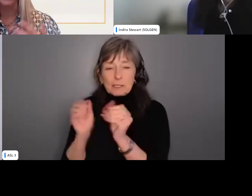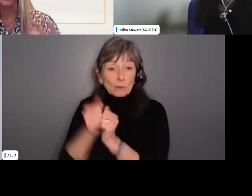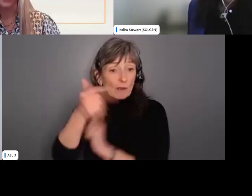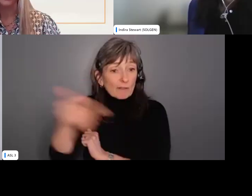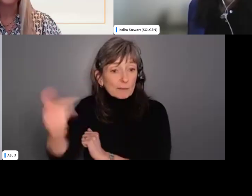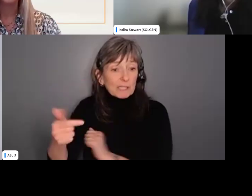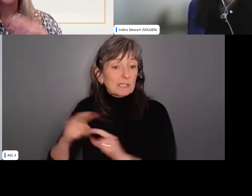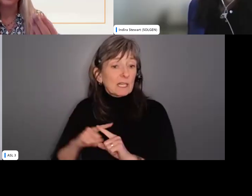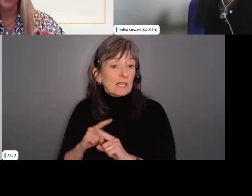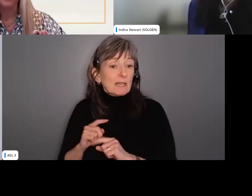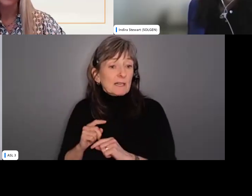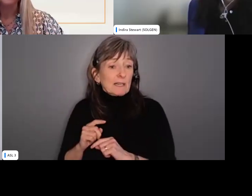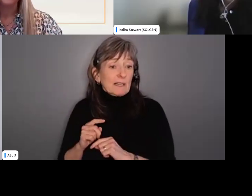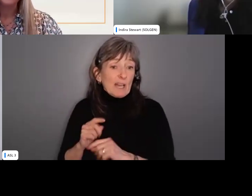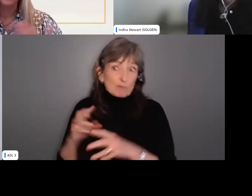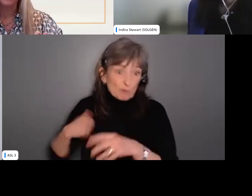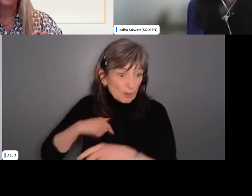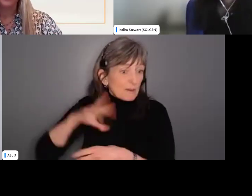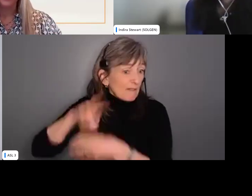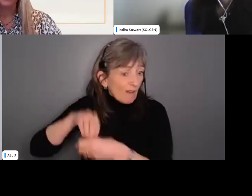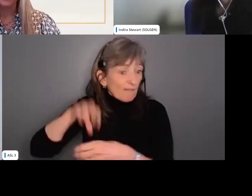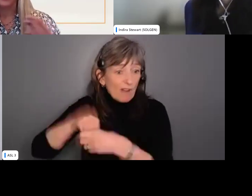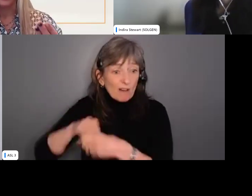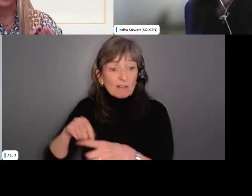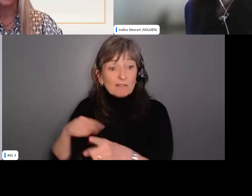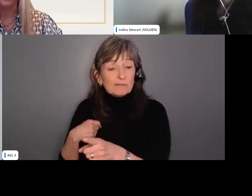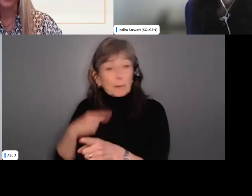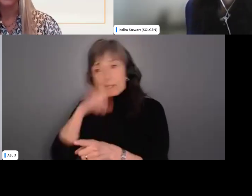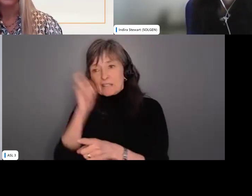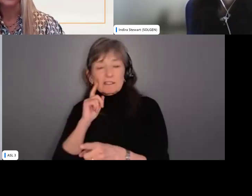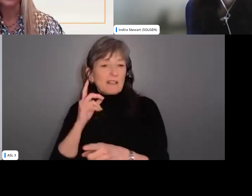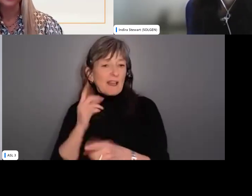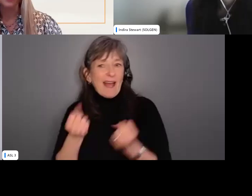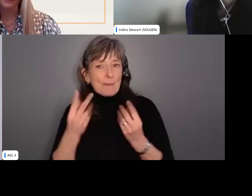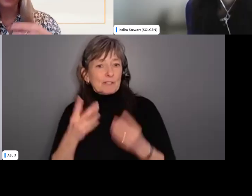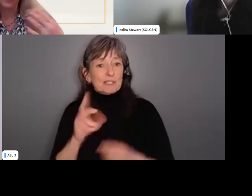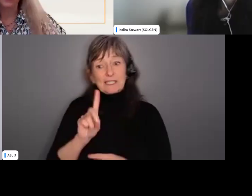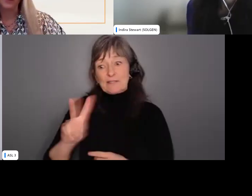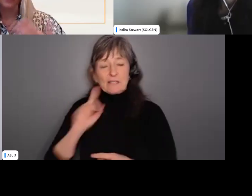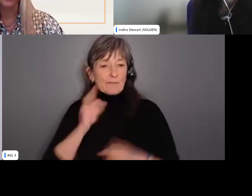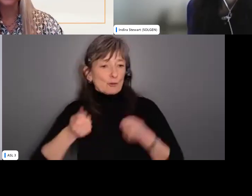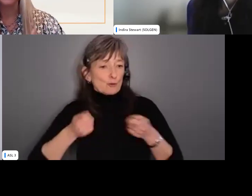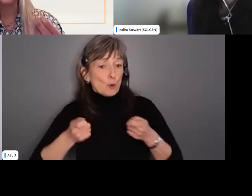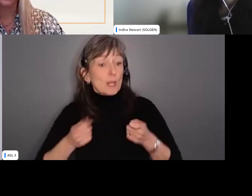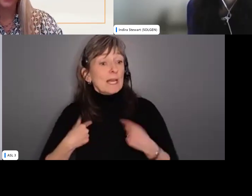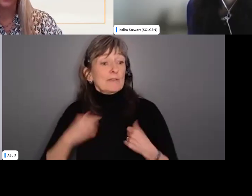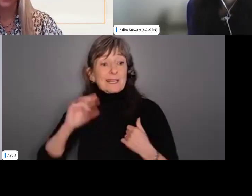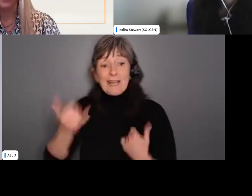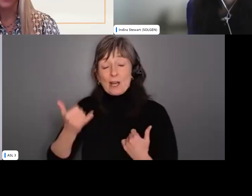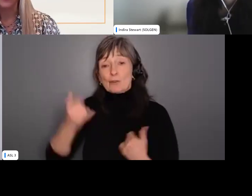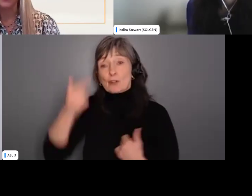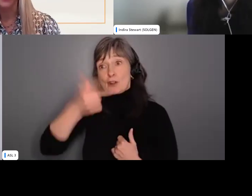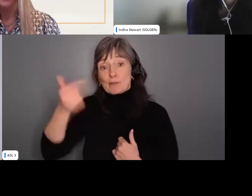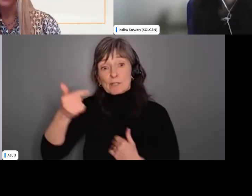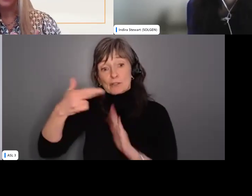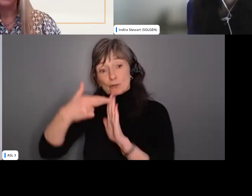issue around coercive control, because there's a new bill that is out and has received a second reading around coercive control, and we wanted to make sure that older adults were